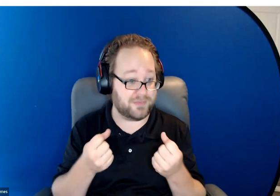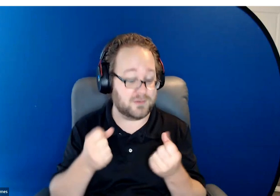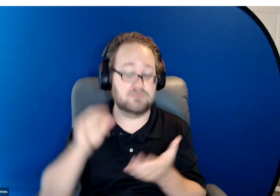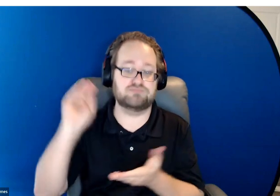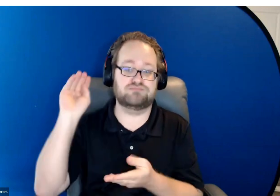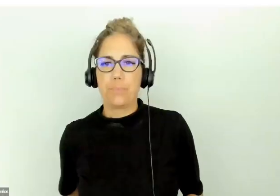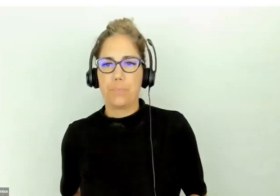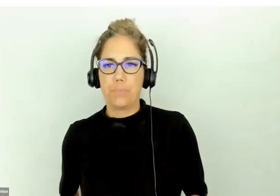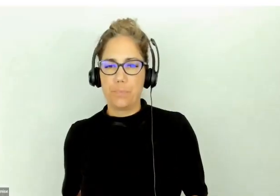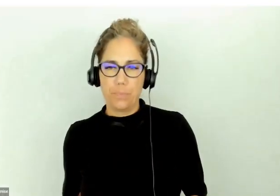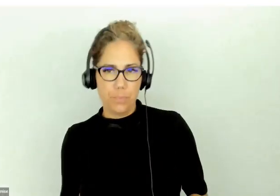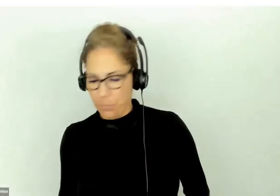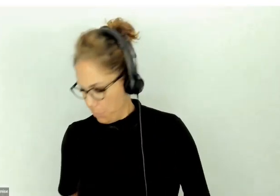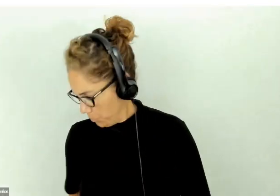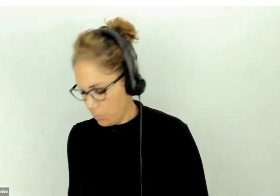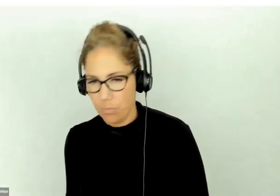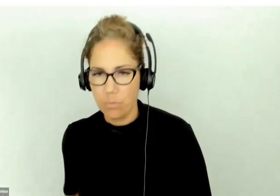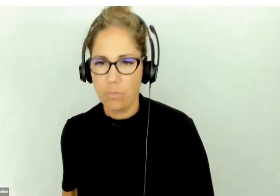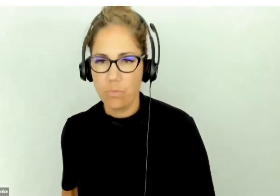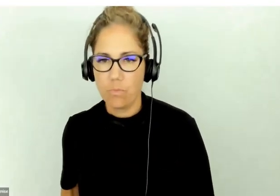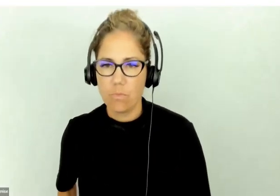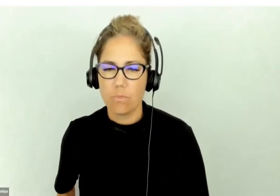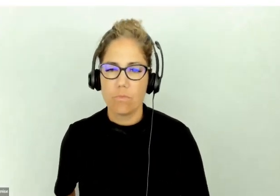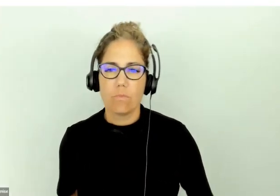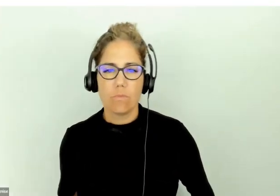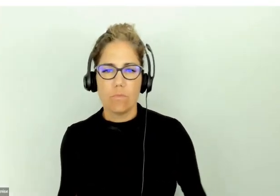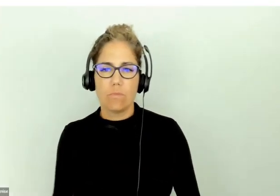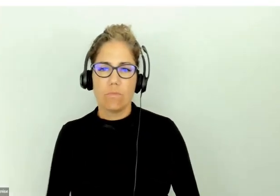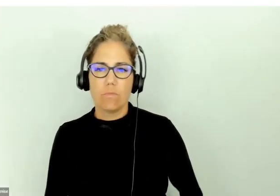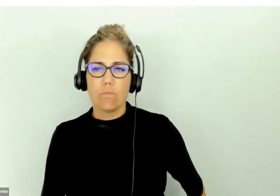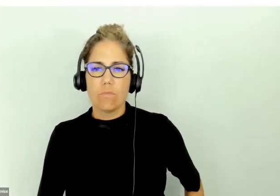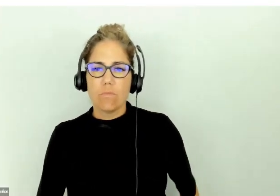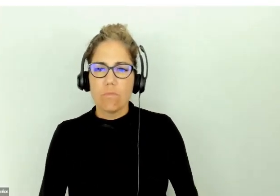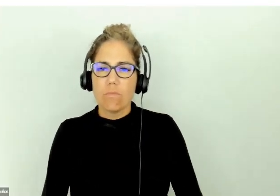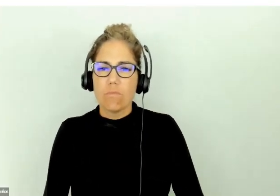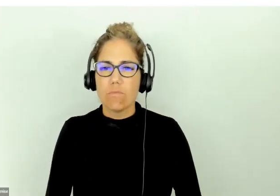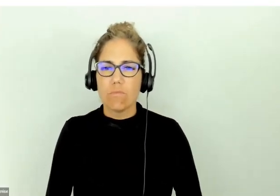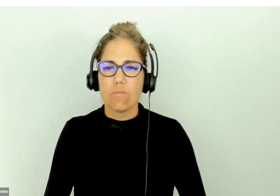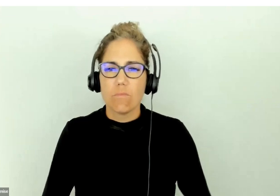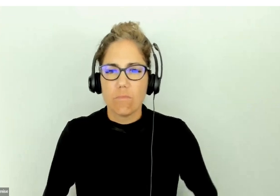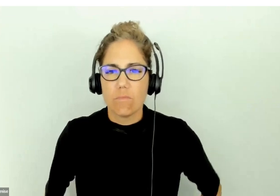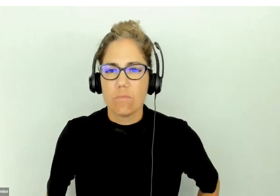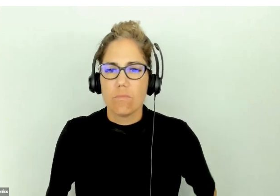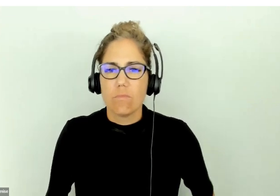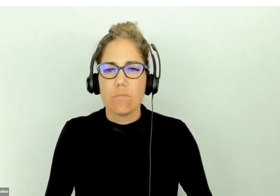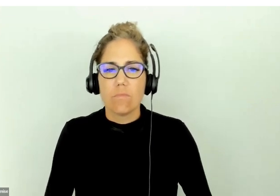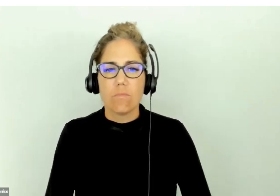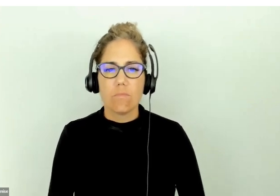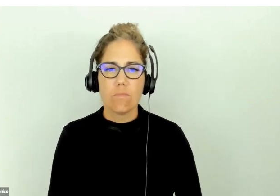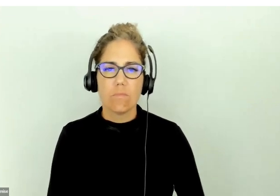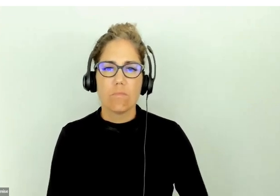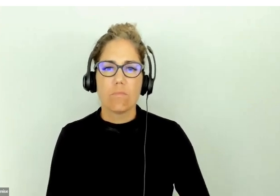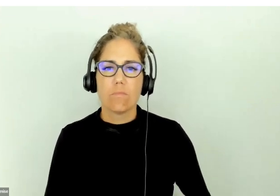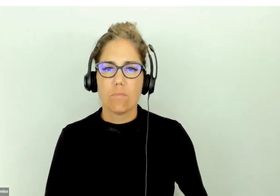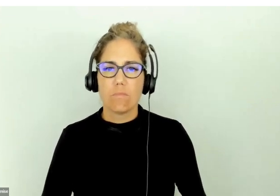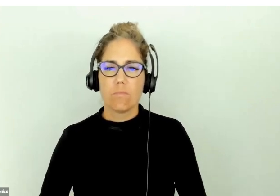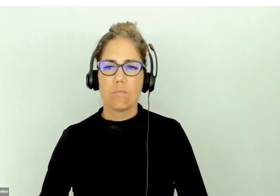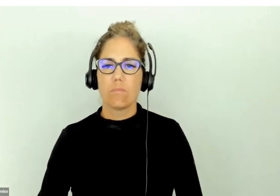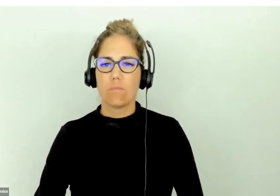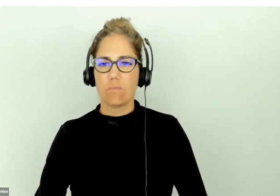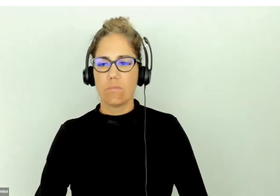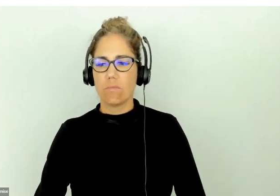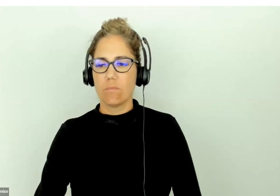injury, including falls prevention, which is a major focus of our work, as well as a major focus of the